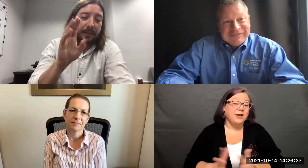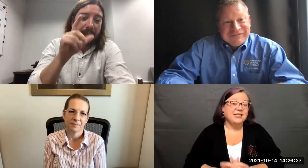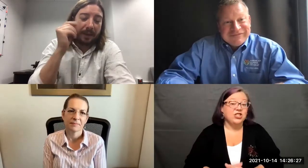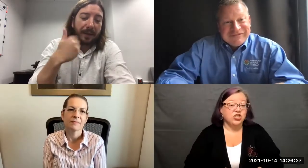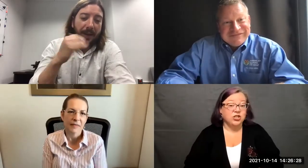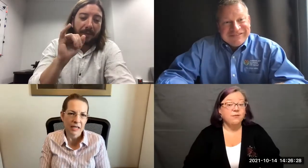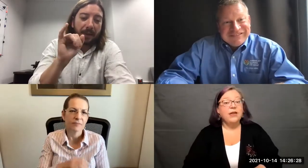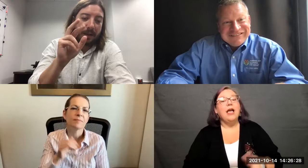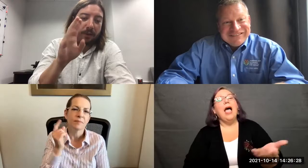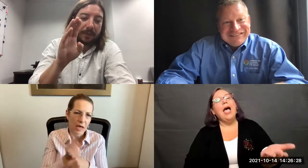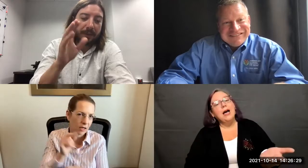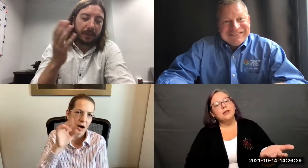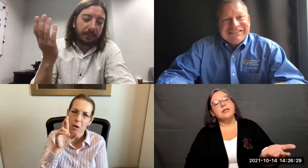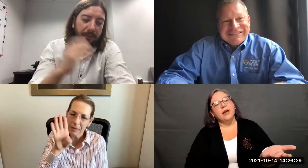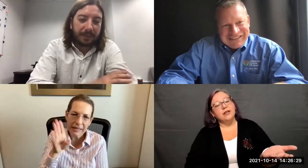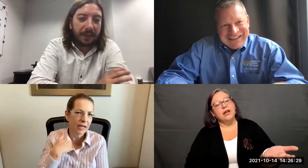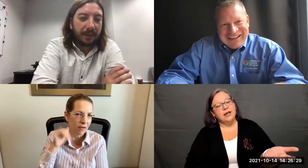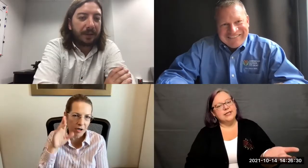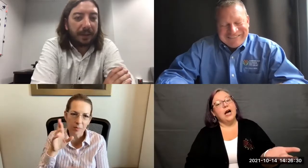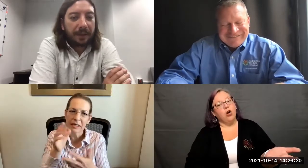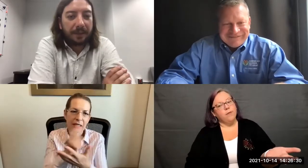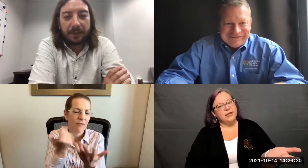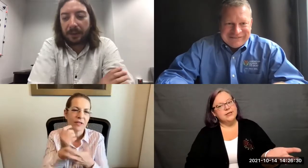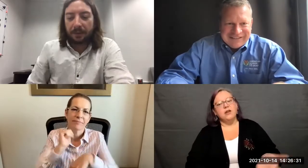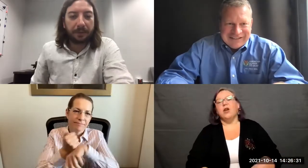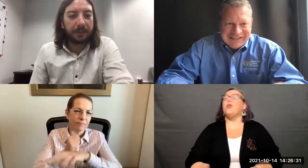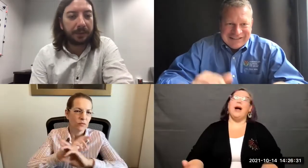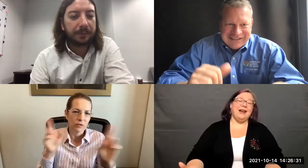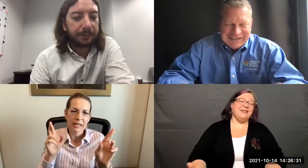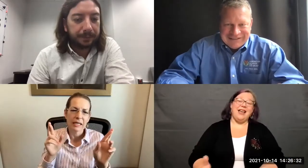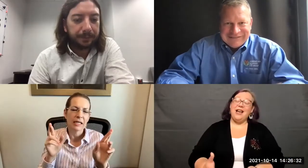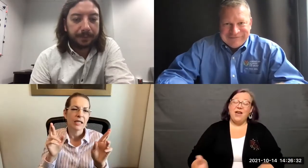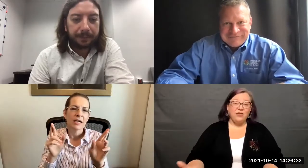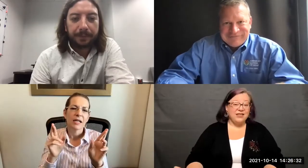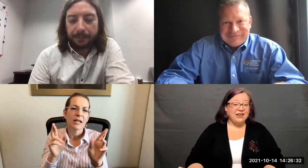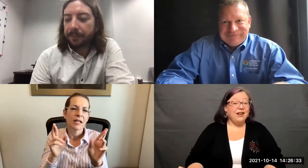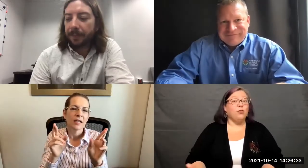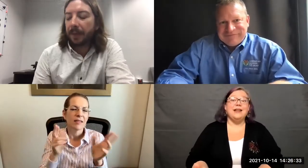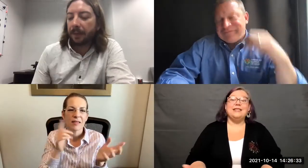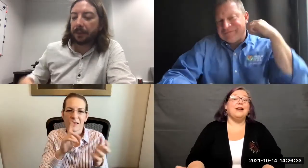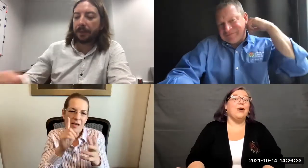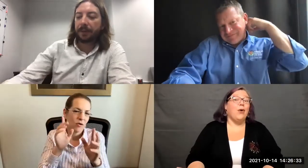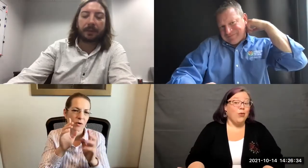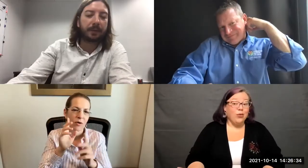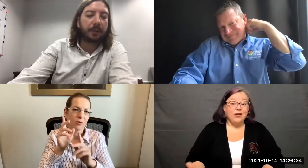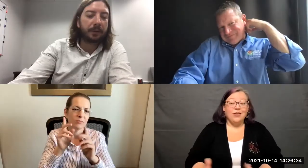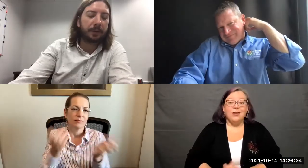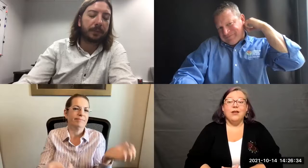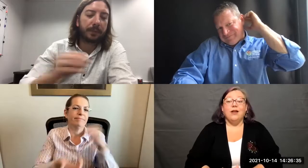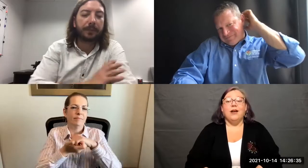just my suggestion. And Gallaudet has the IRBs. Right. They have everything kind of ready, set,